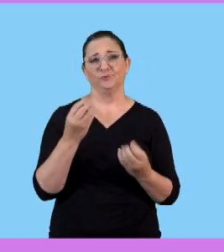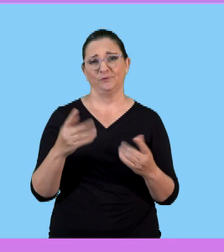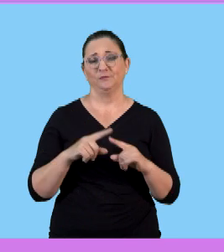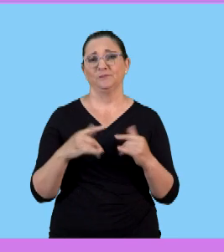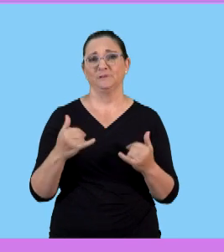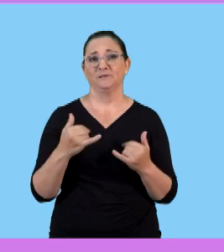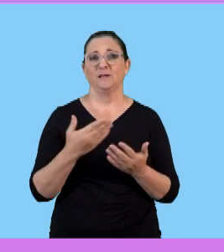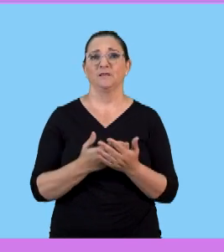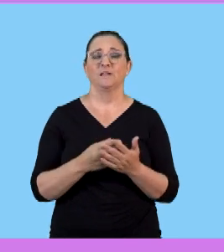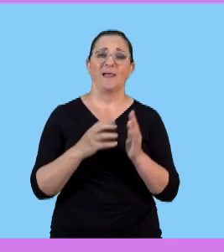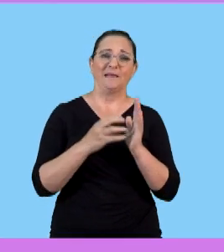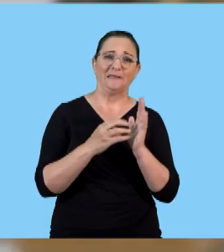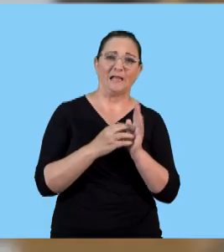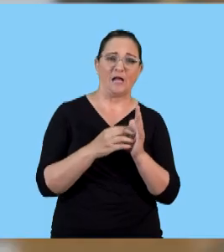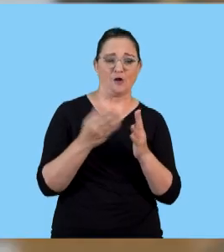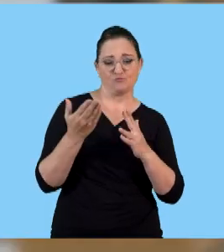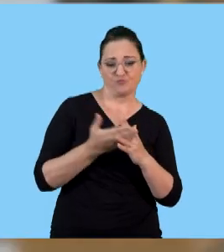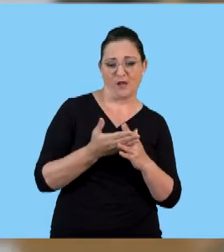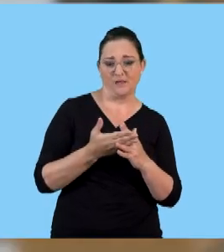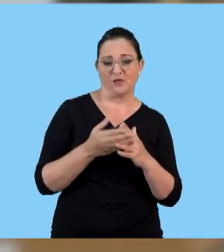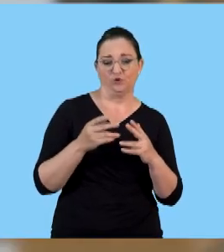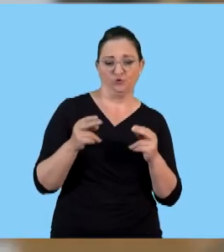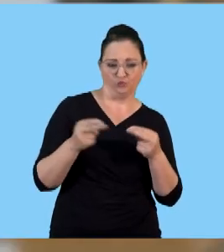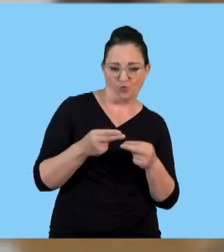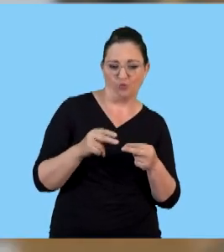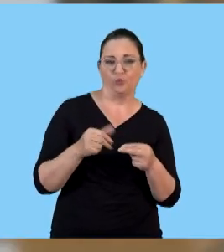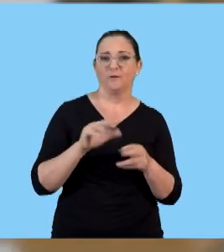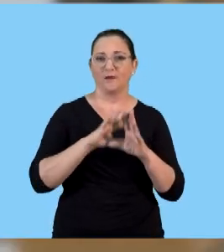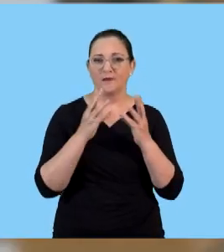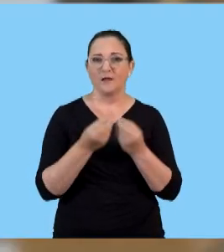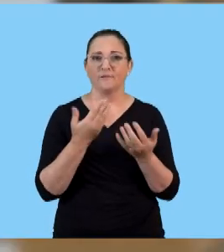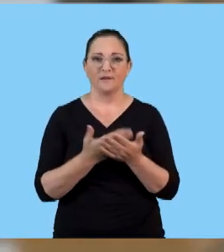know it's a mouthful. Let us quickly take a short advert break. After the break,